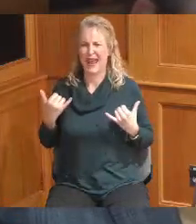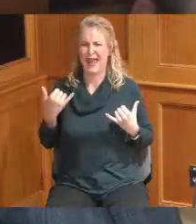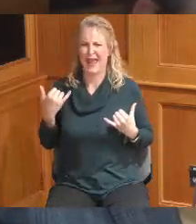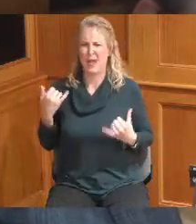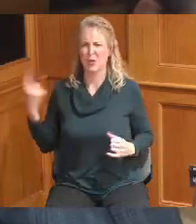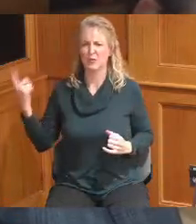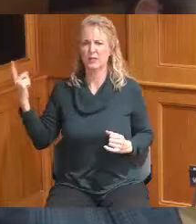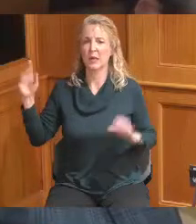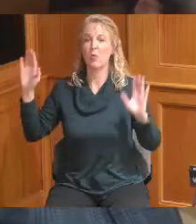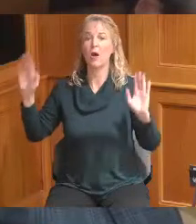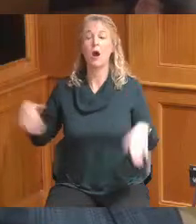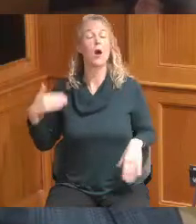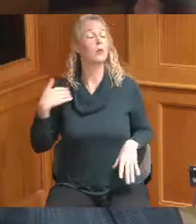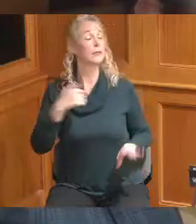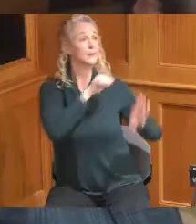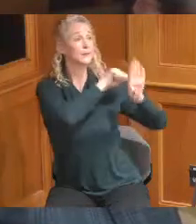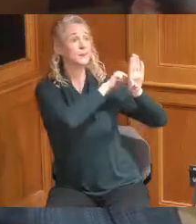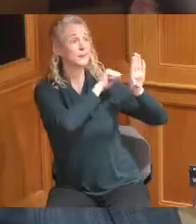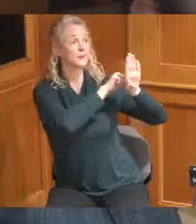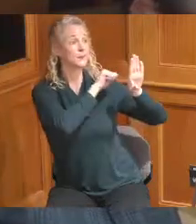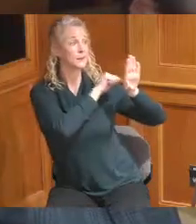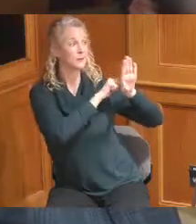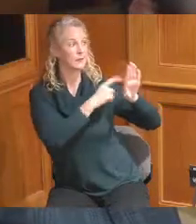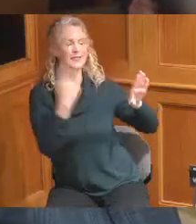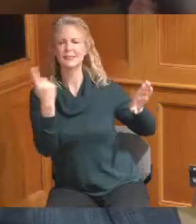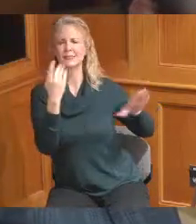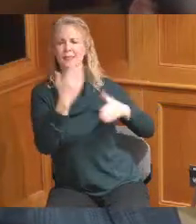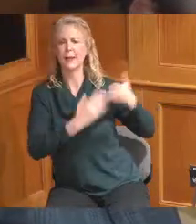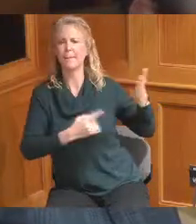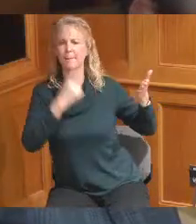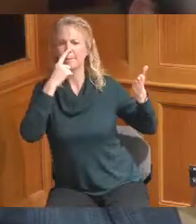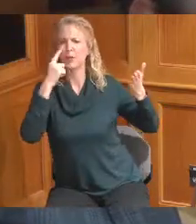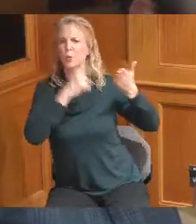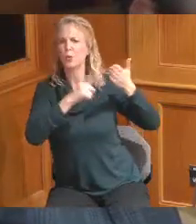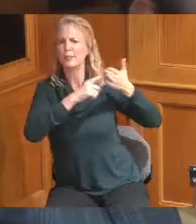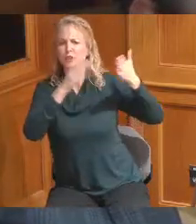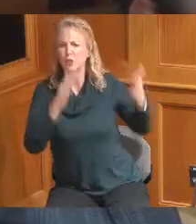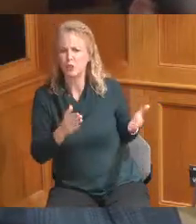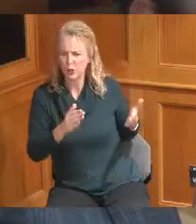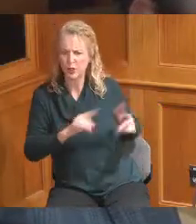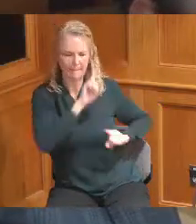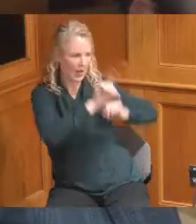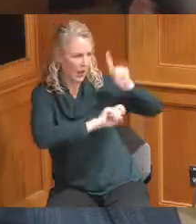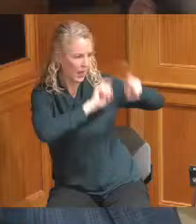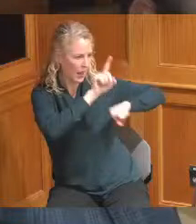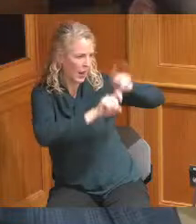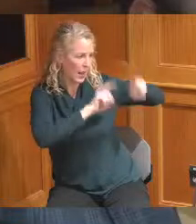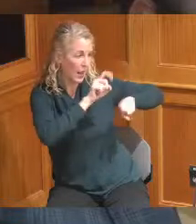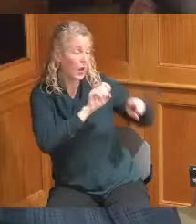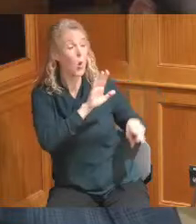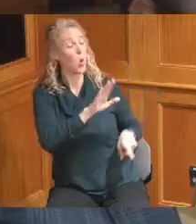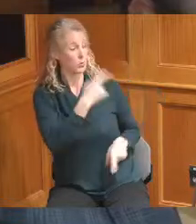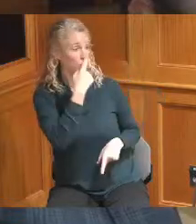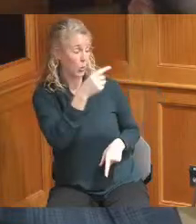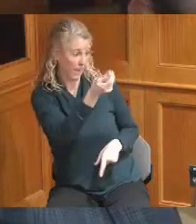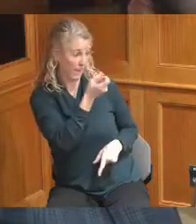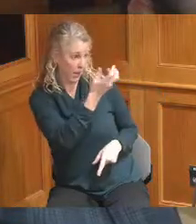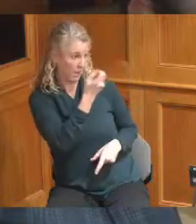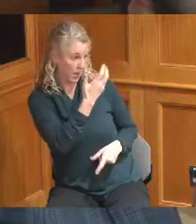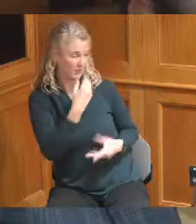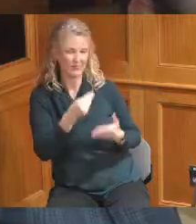somebody said they got a knock on their door and somebody they want their story for